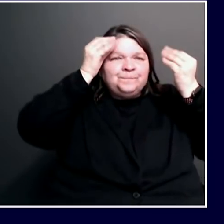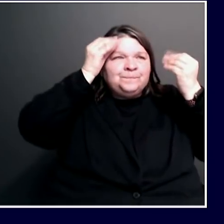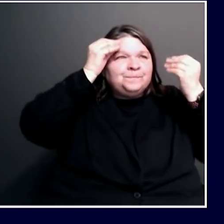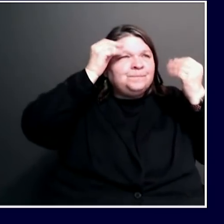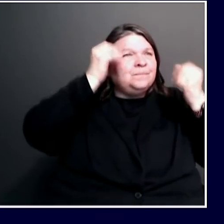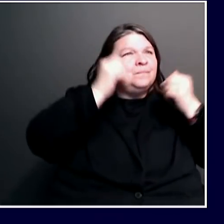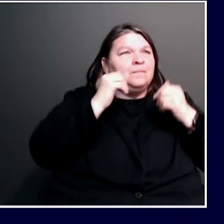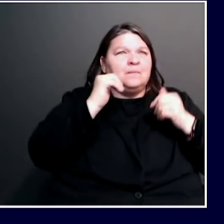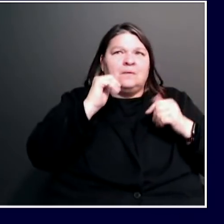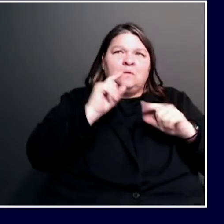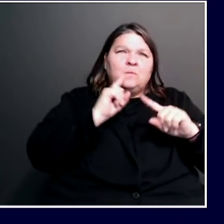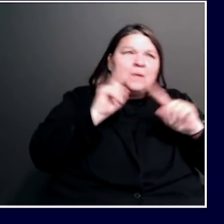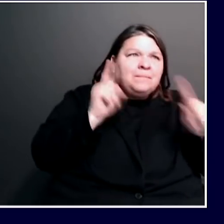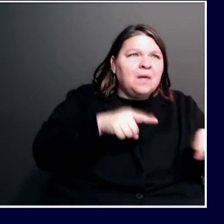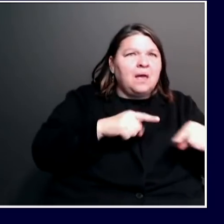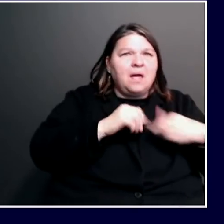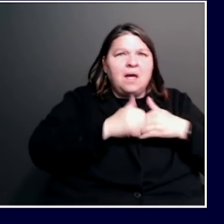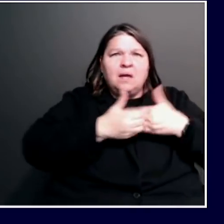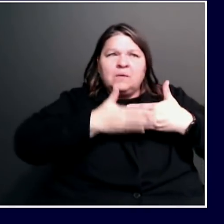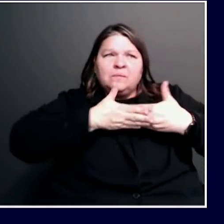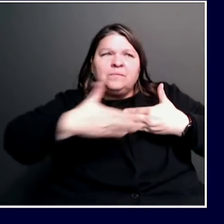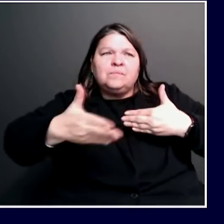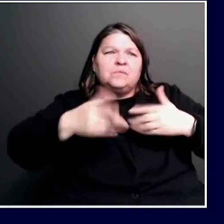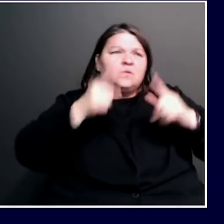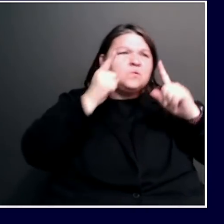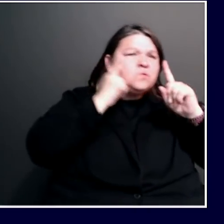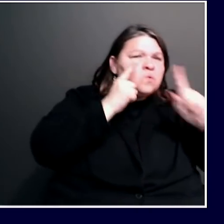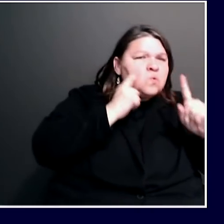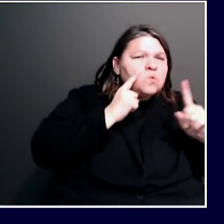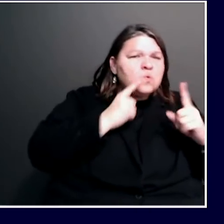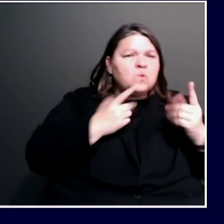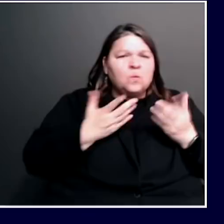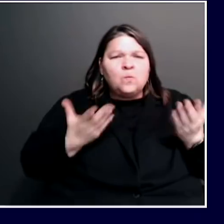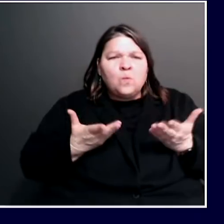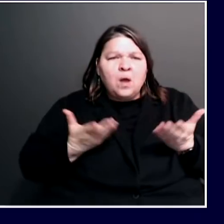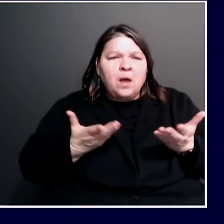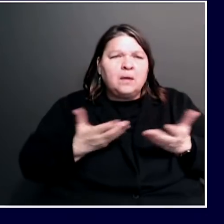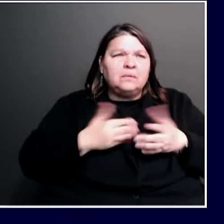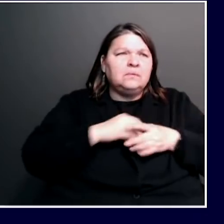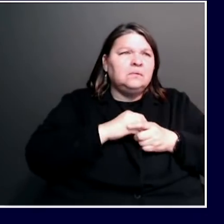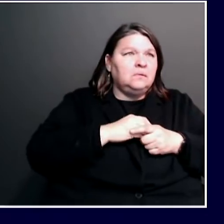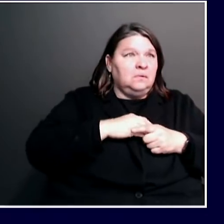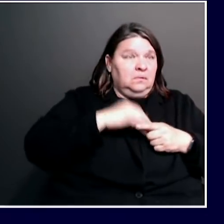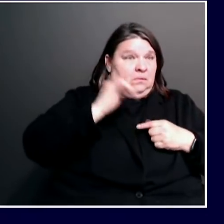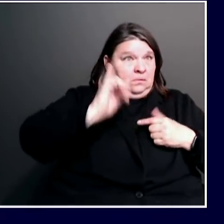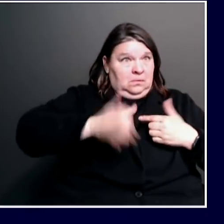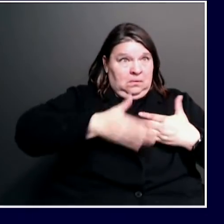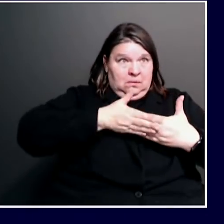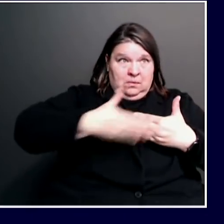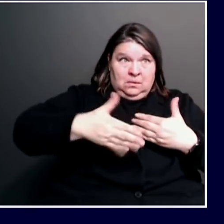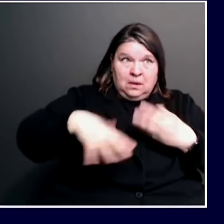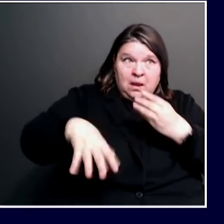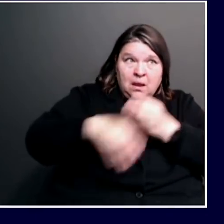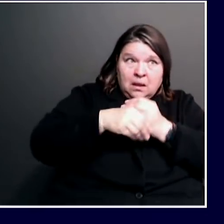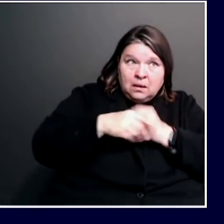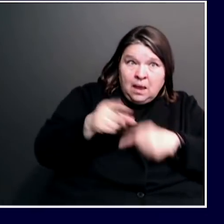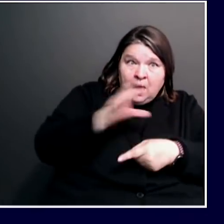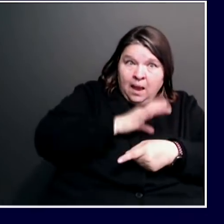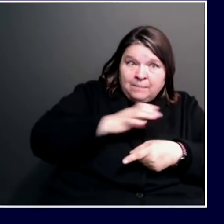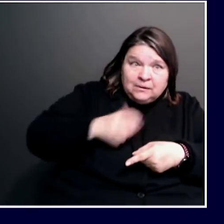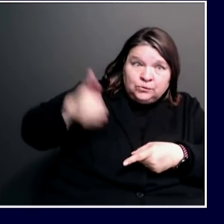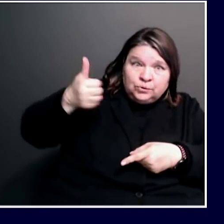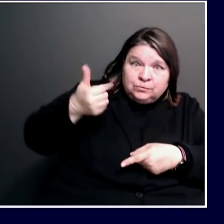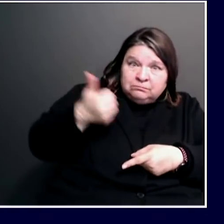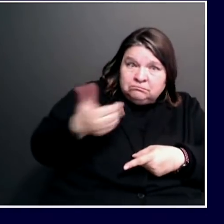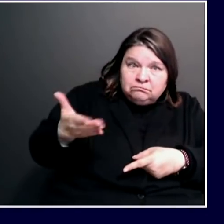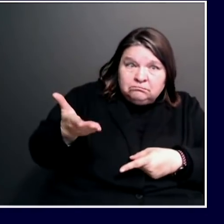What are the goals of our response? And where do we go from here? But Commissioner, I'll toss it to you. And I will just add, as Governor Mills